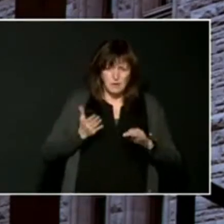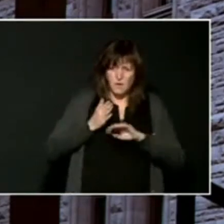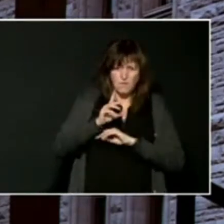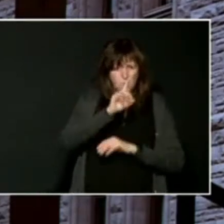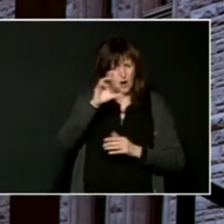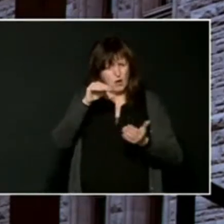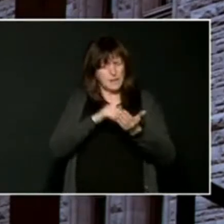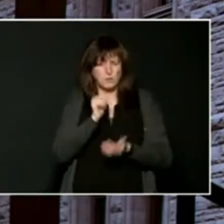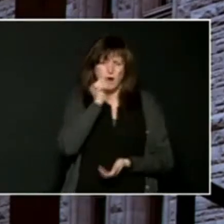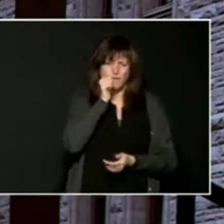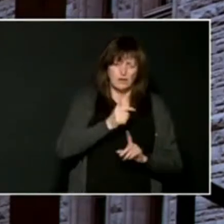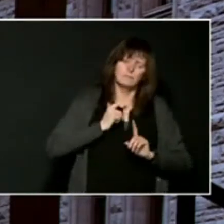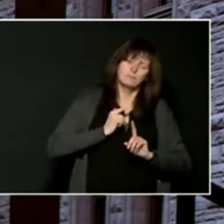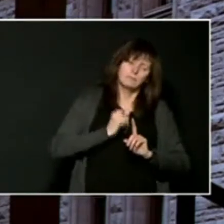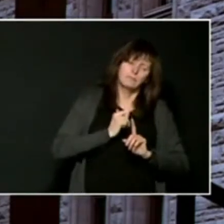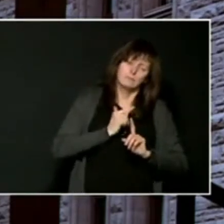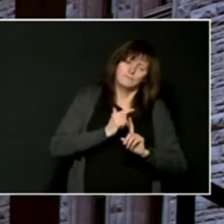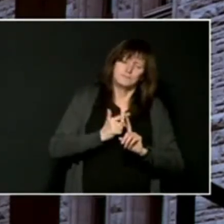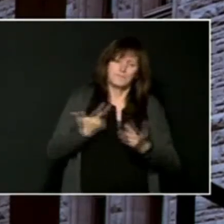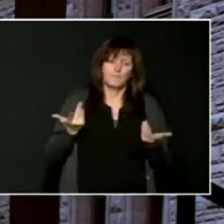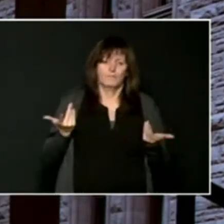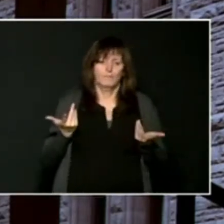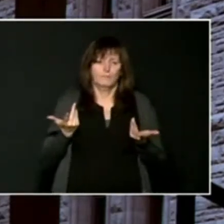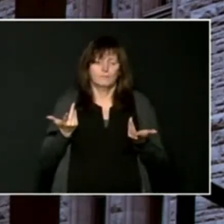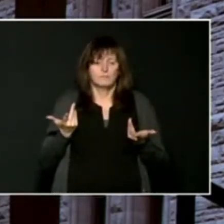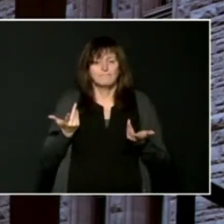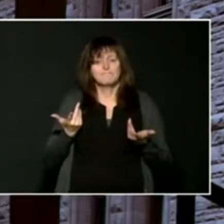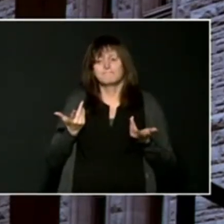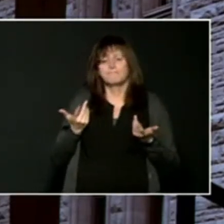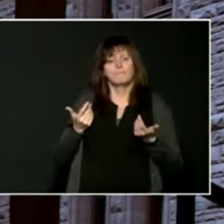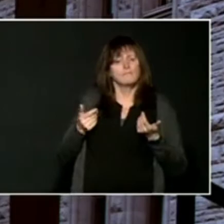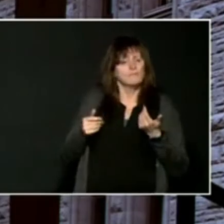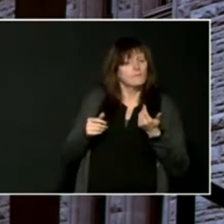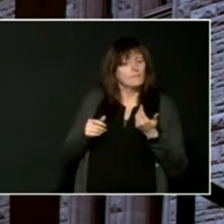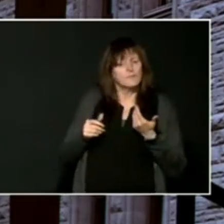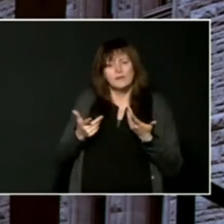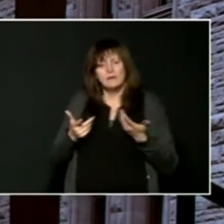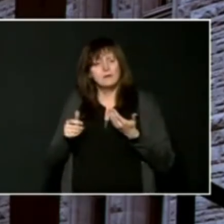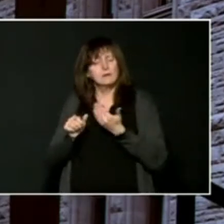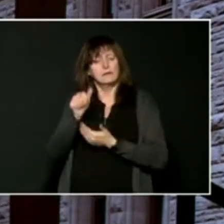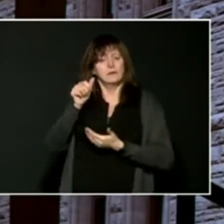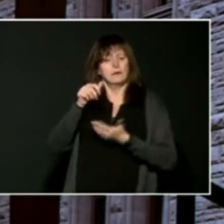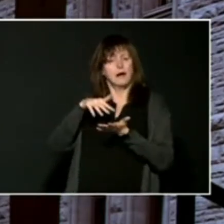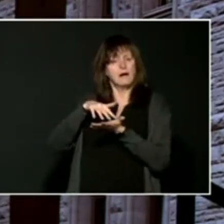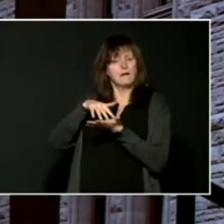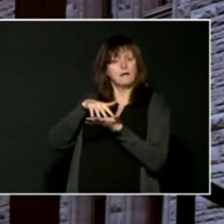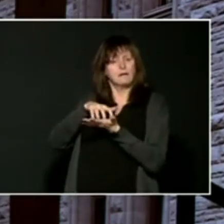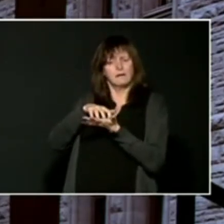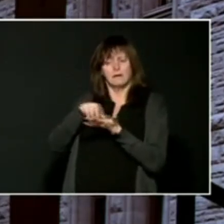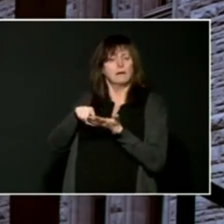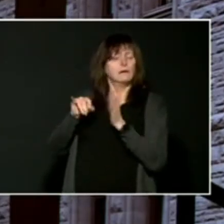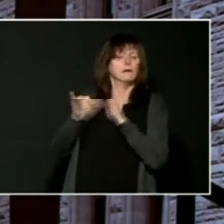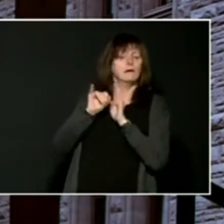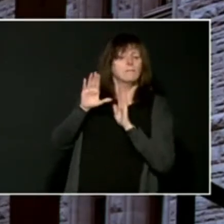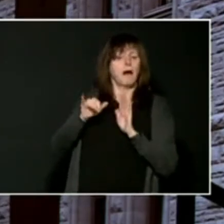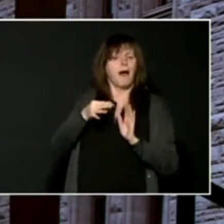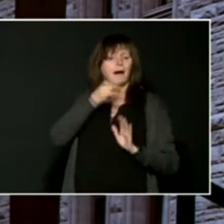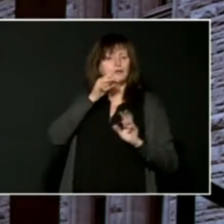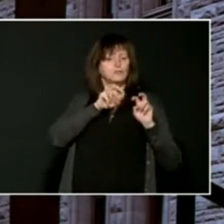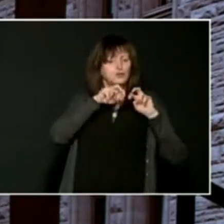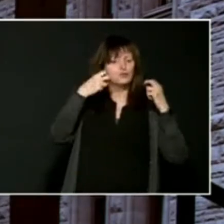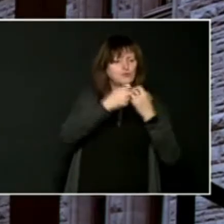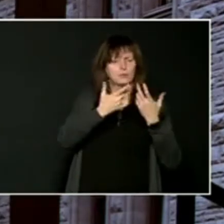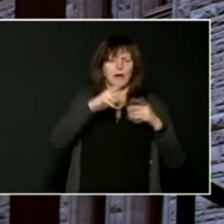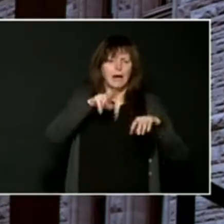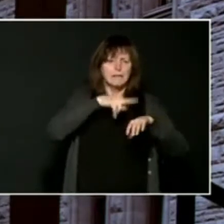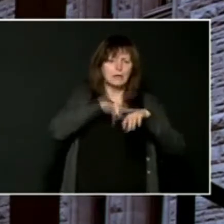our highest vulnerable, which was identified not only by experts, but also by our National Advisory Committee on Immunization,